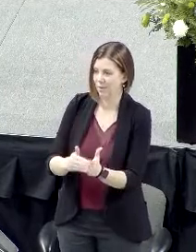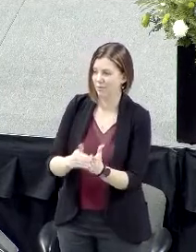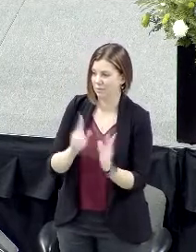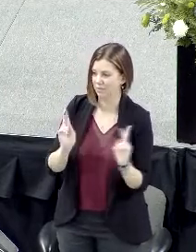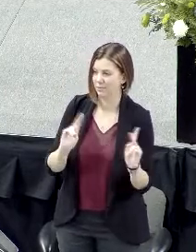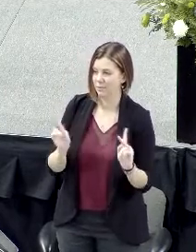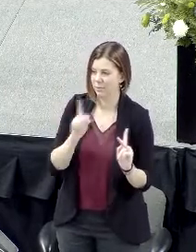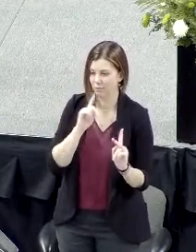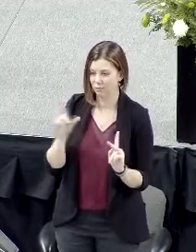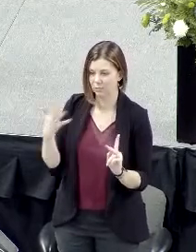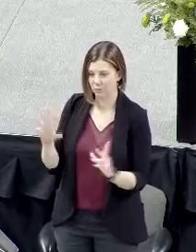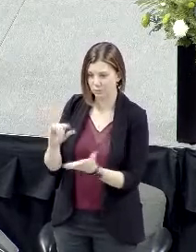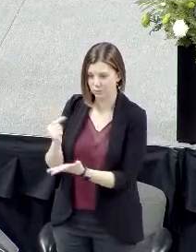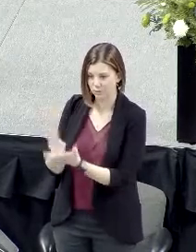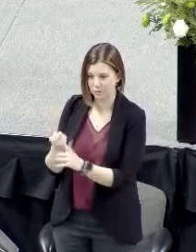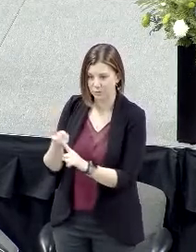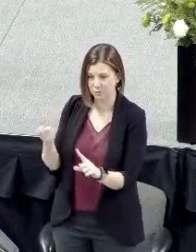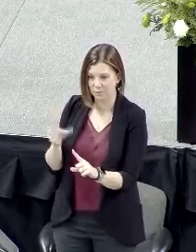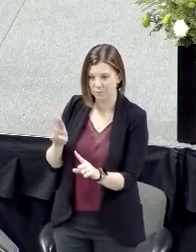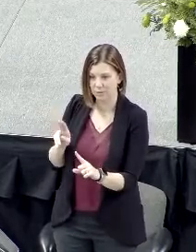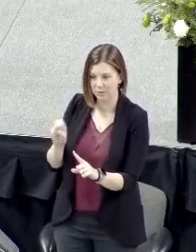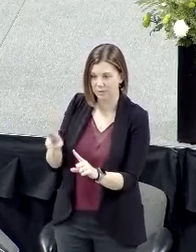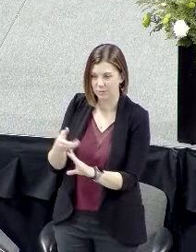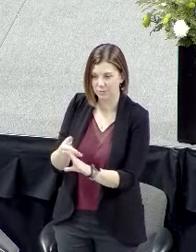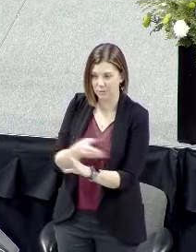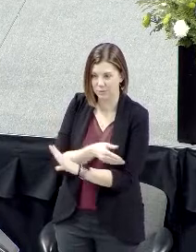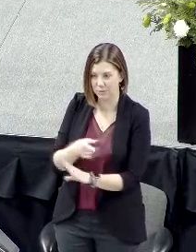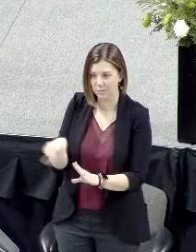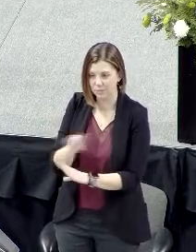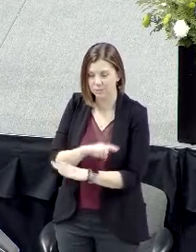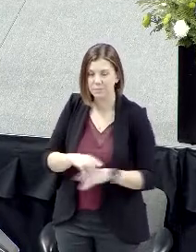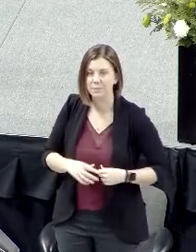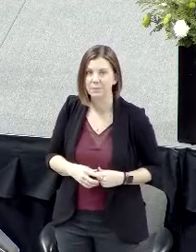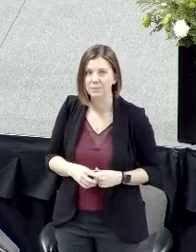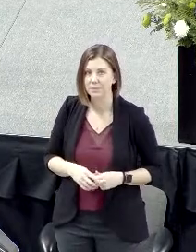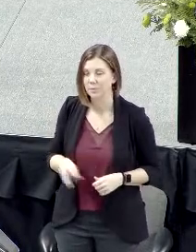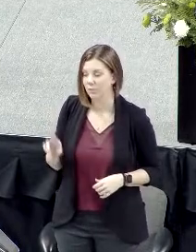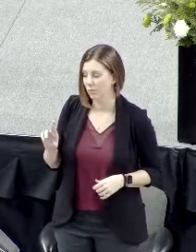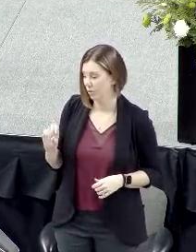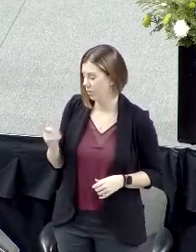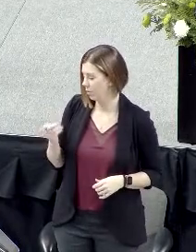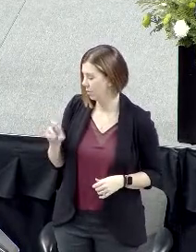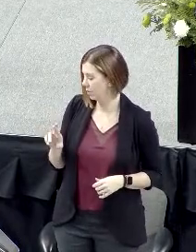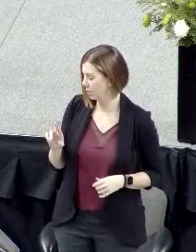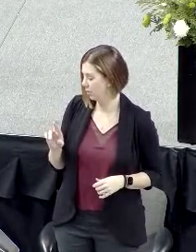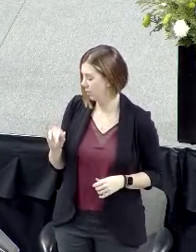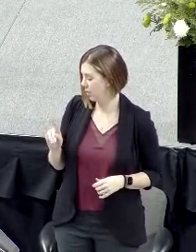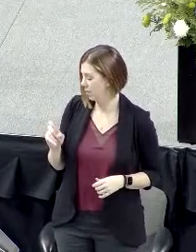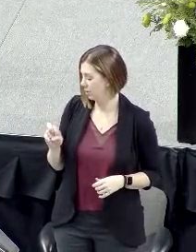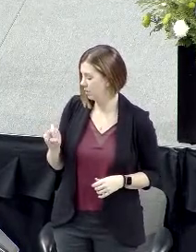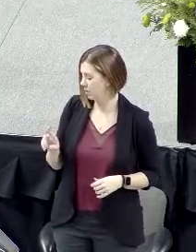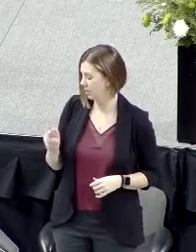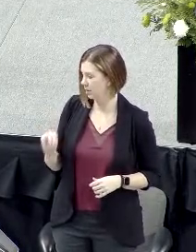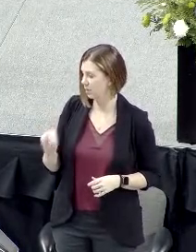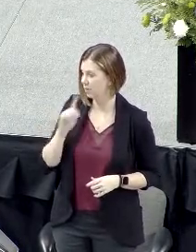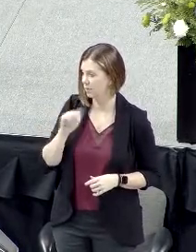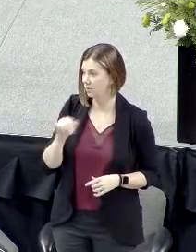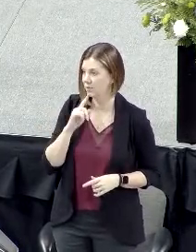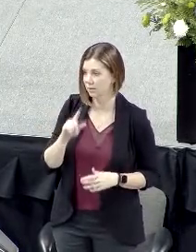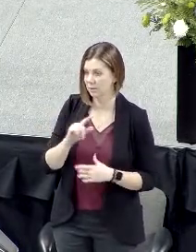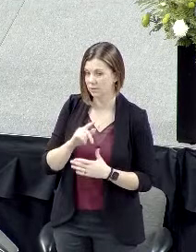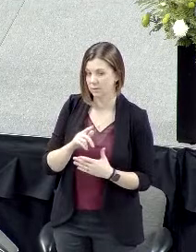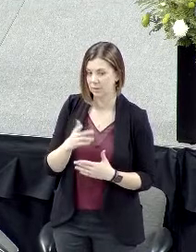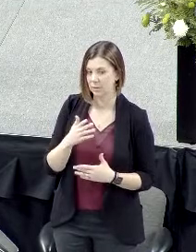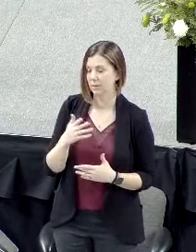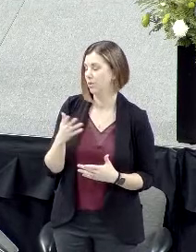State University graduates who have come before you. Roger Ryerson, member of the BSU Alumni and Foundation